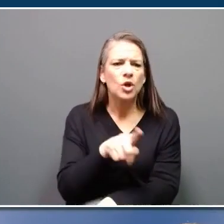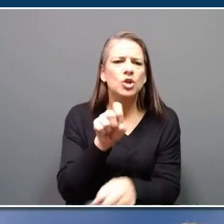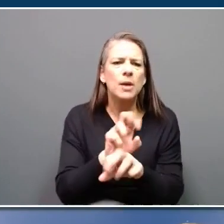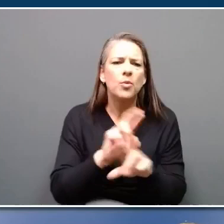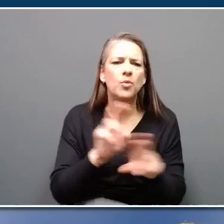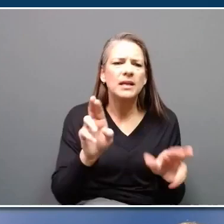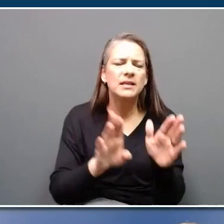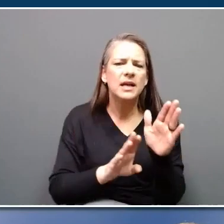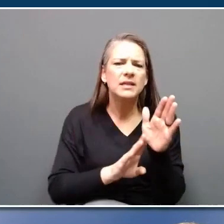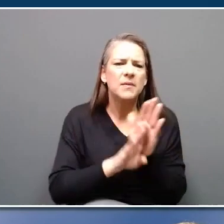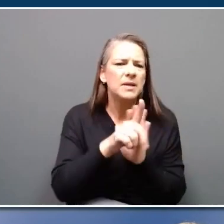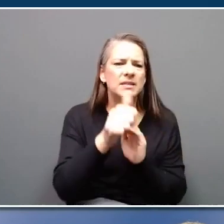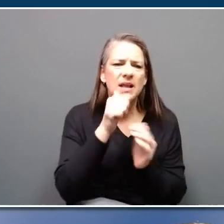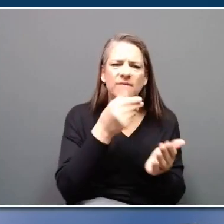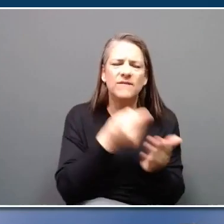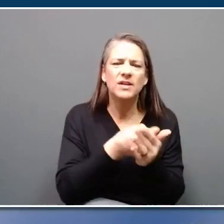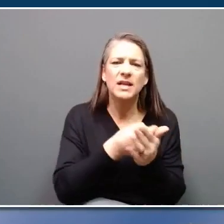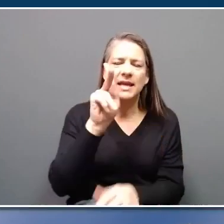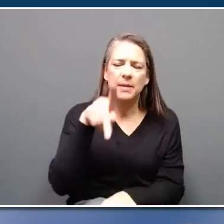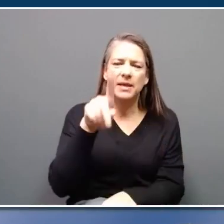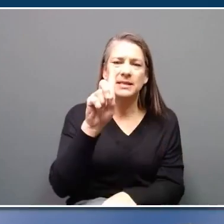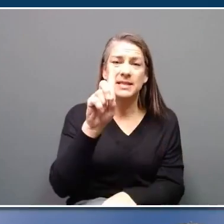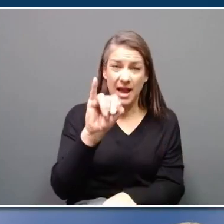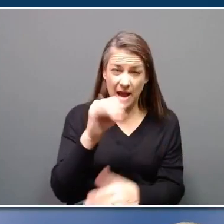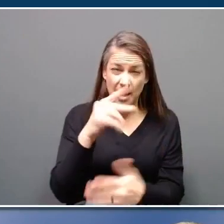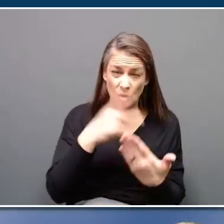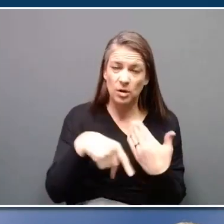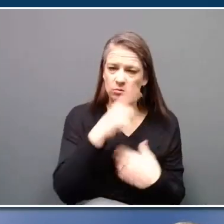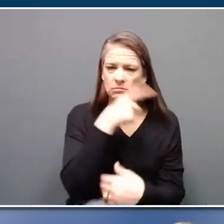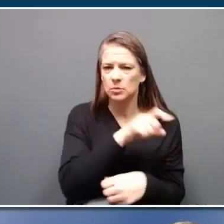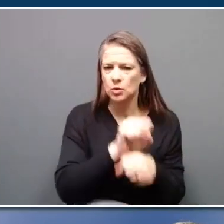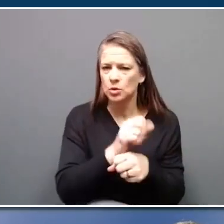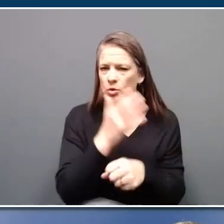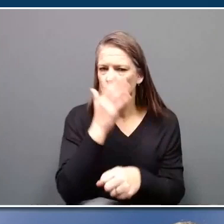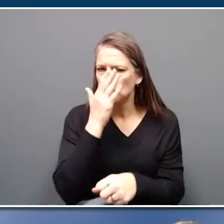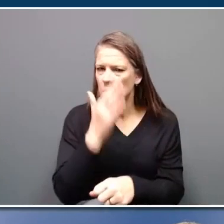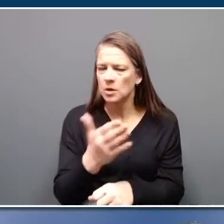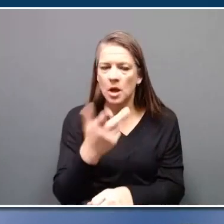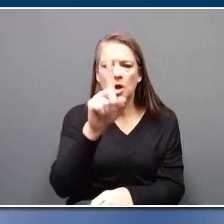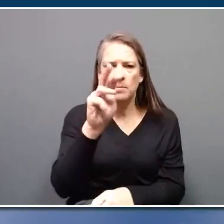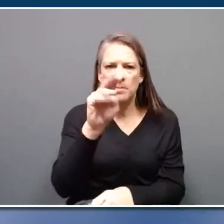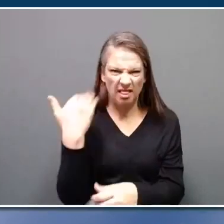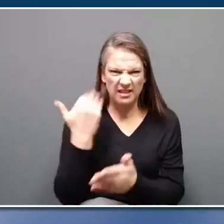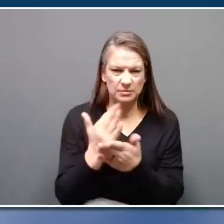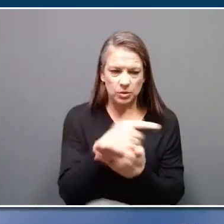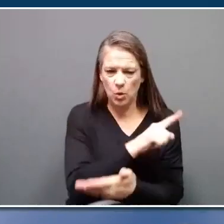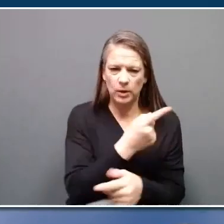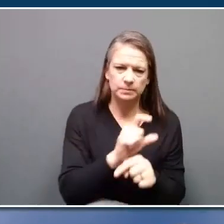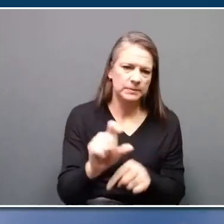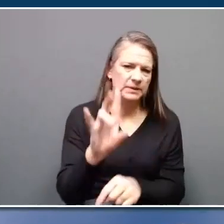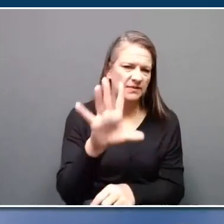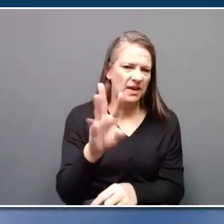funded, this is the KPDI program that's working so well. 100 million was in the last budget. They only did 75 in this one. And they